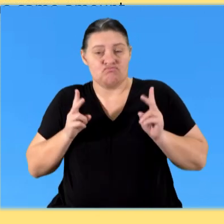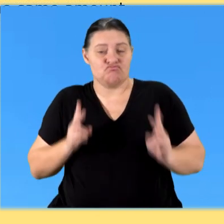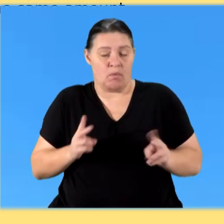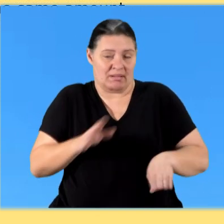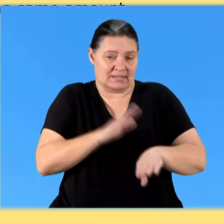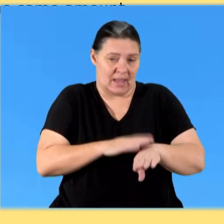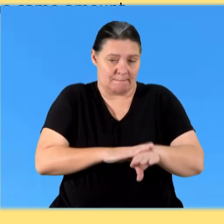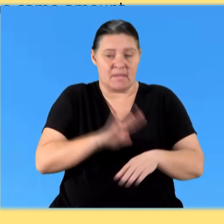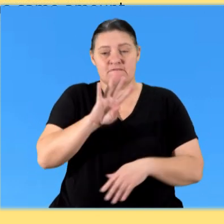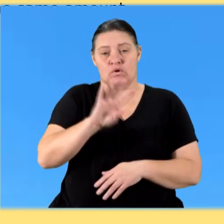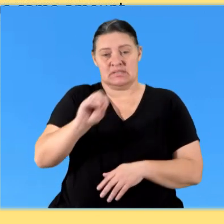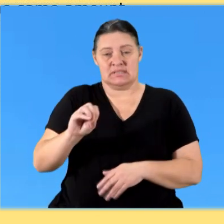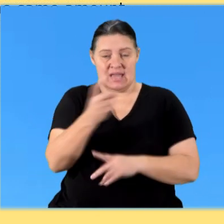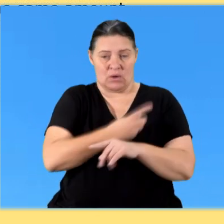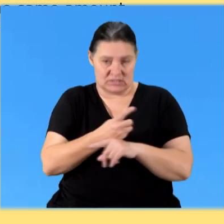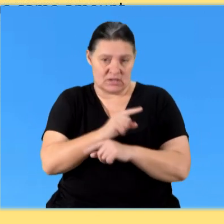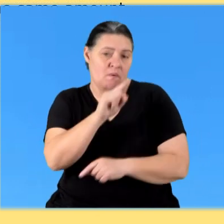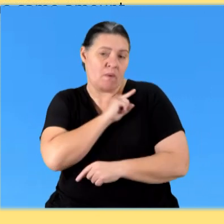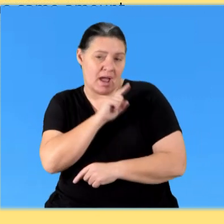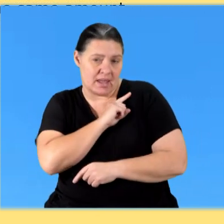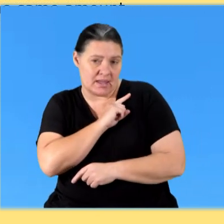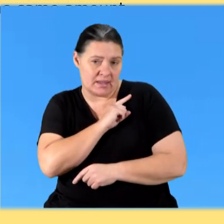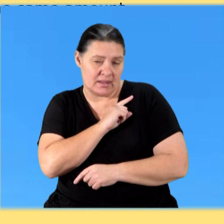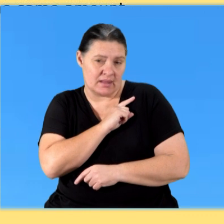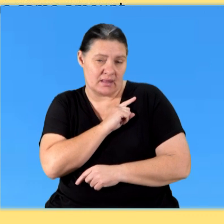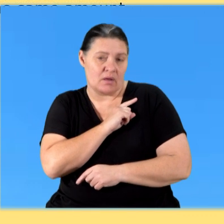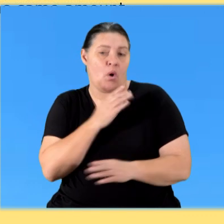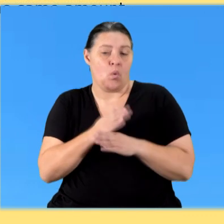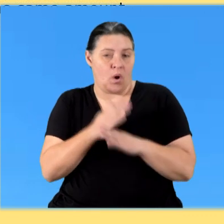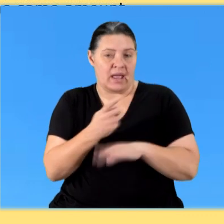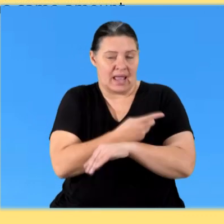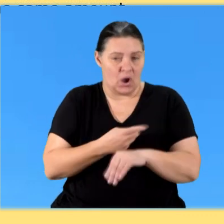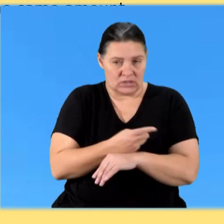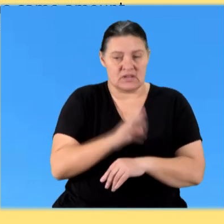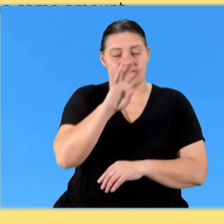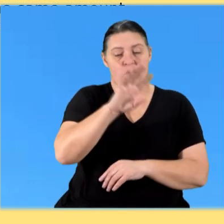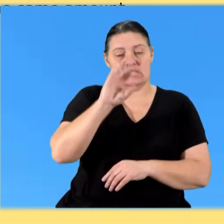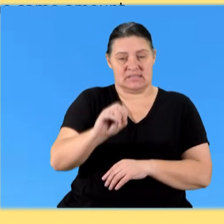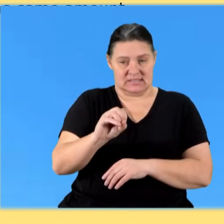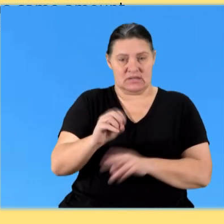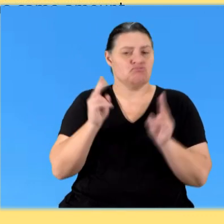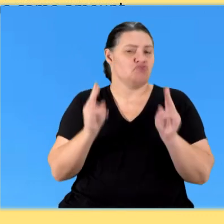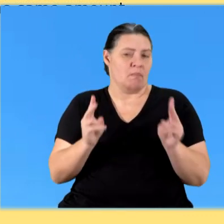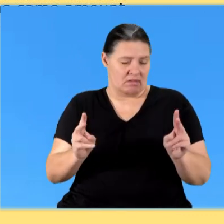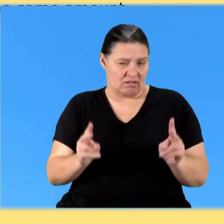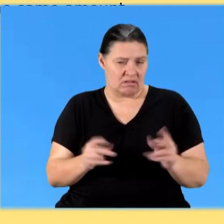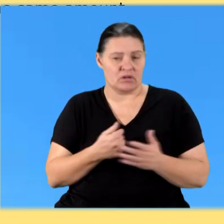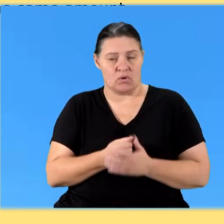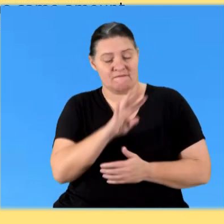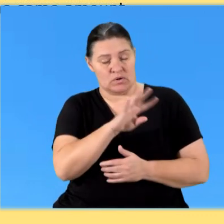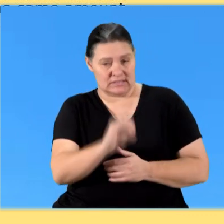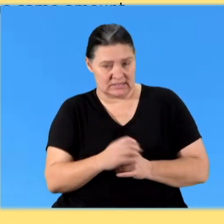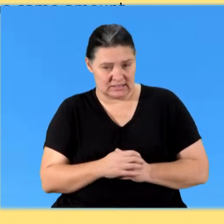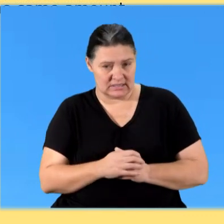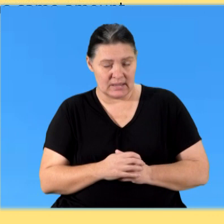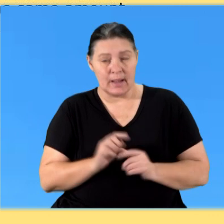his normal time is 40 hours because we have working hours, 40 hours, which is normal. So he is